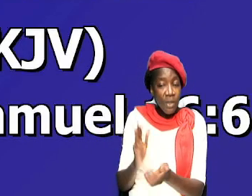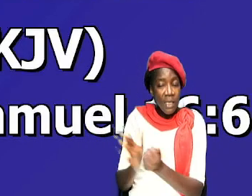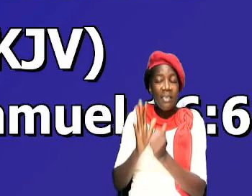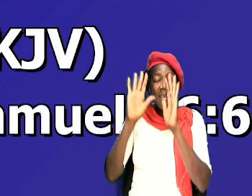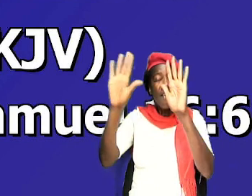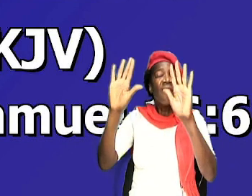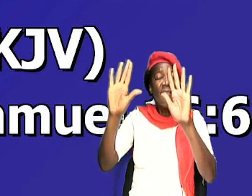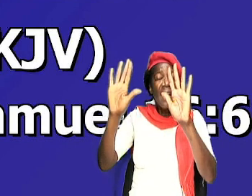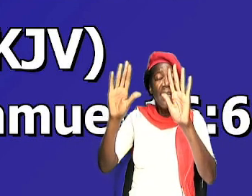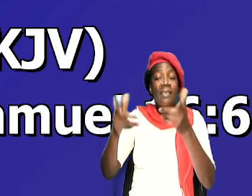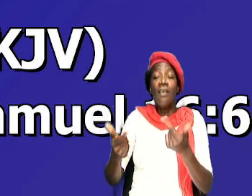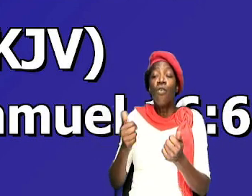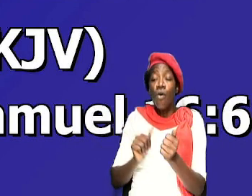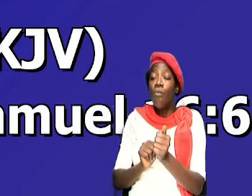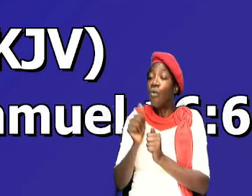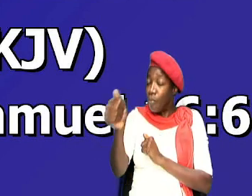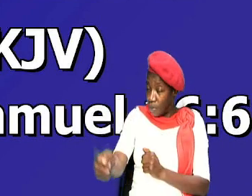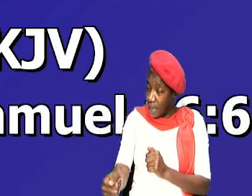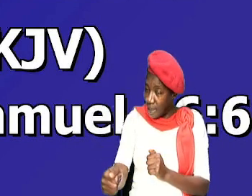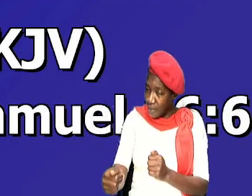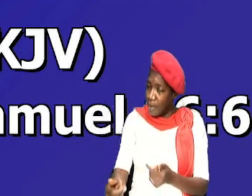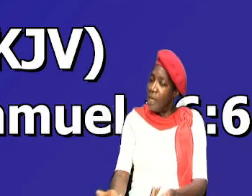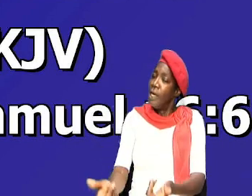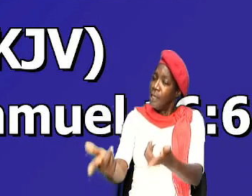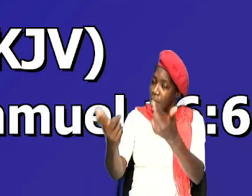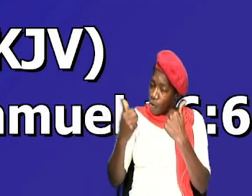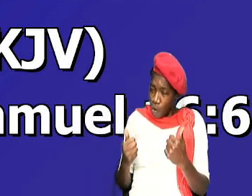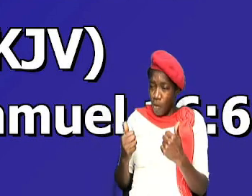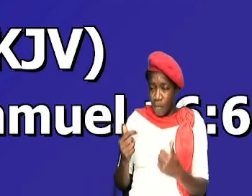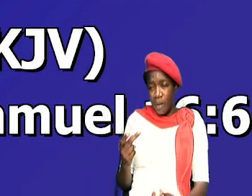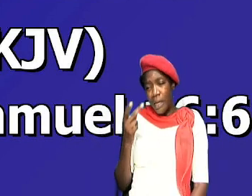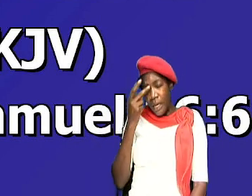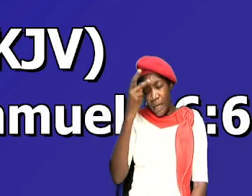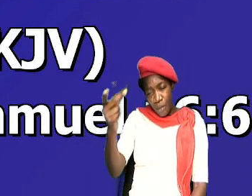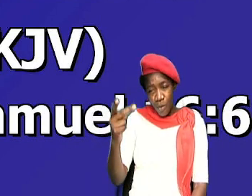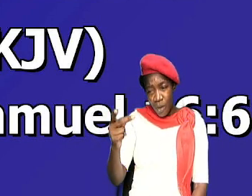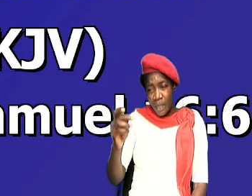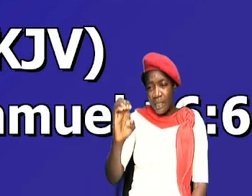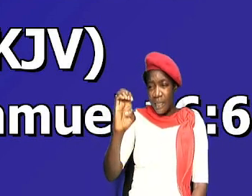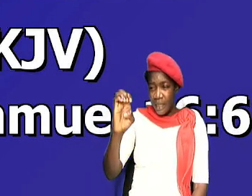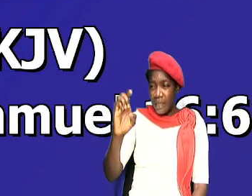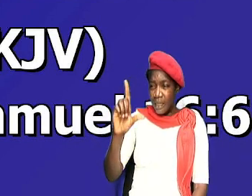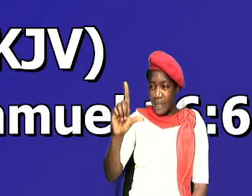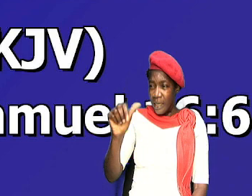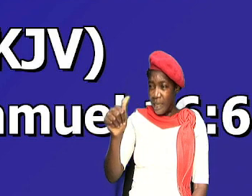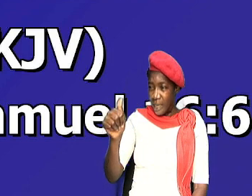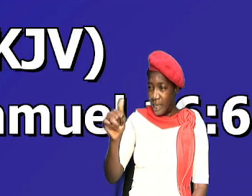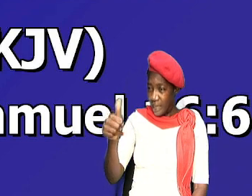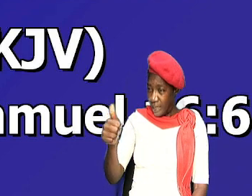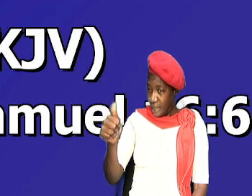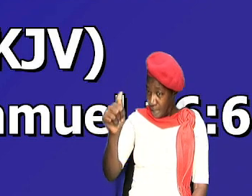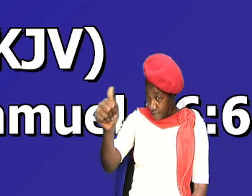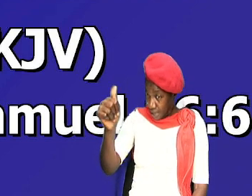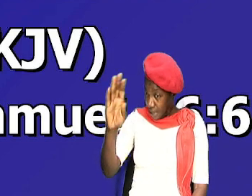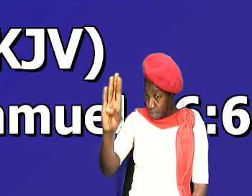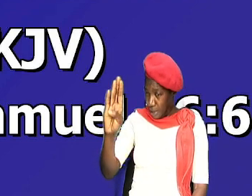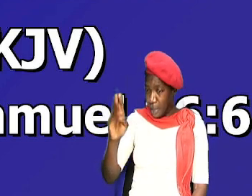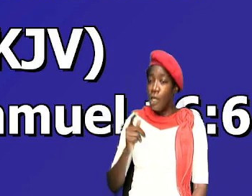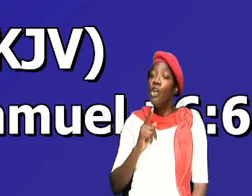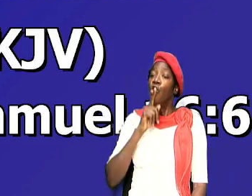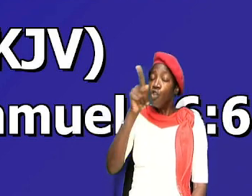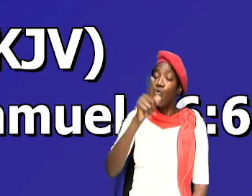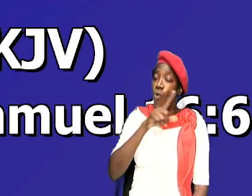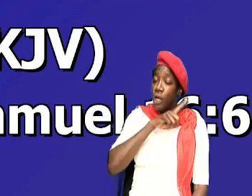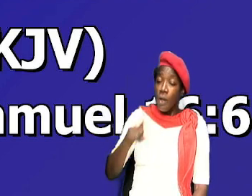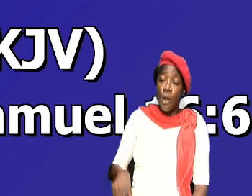And it came to pass, when they were come, that he looked on Eliab and said, surely the Lord's anointed is